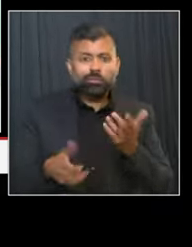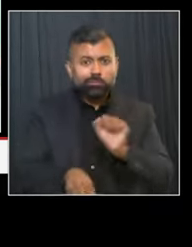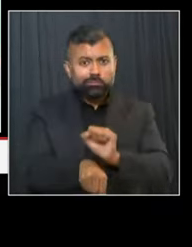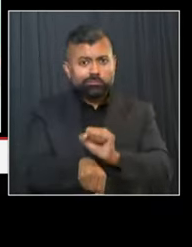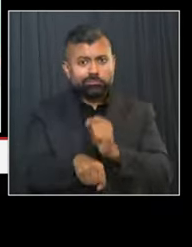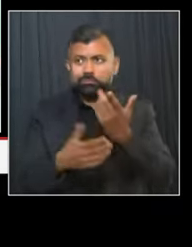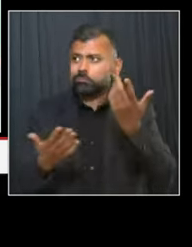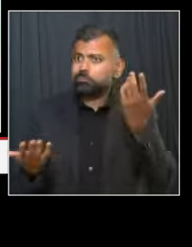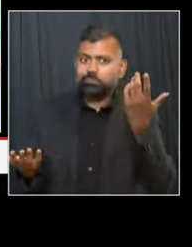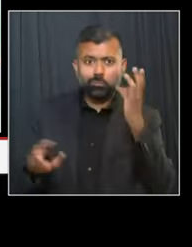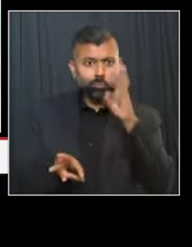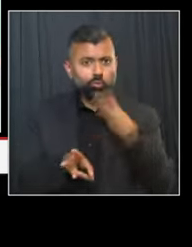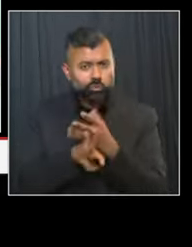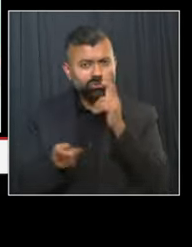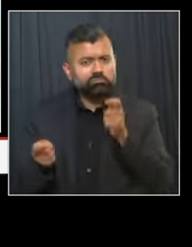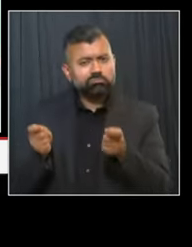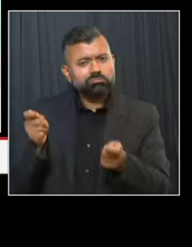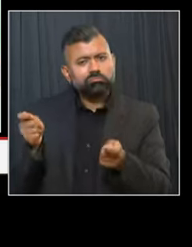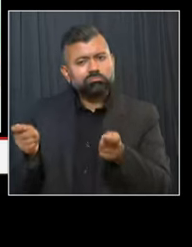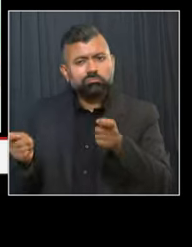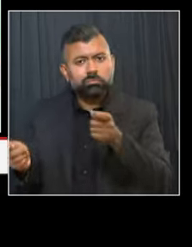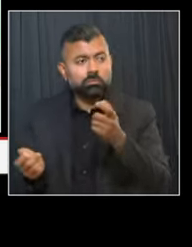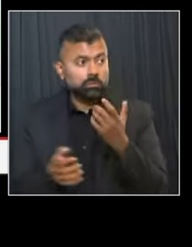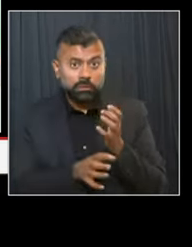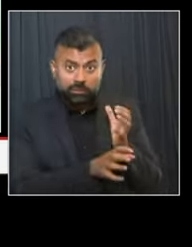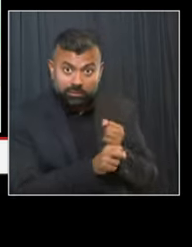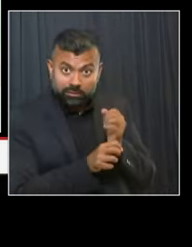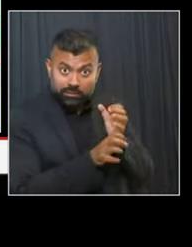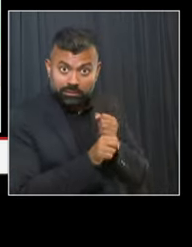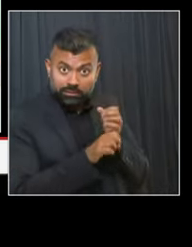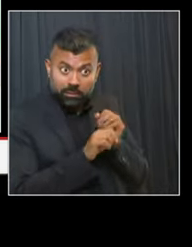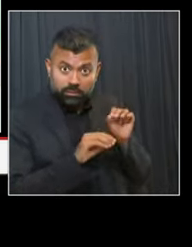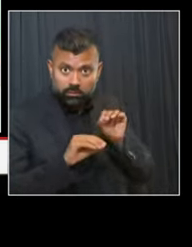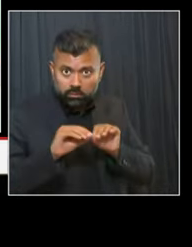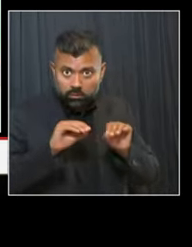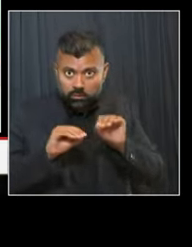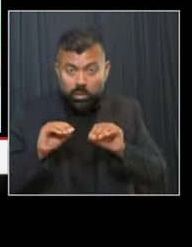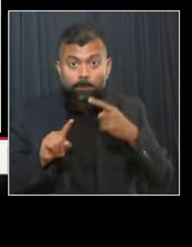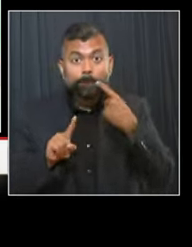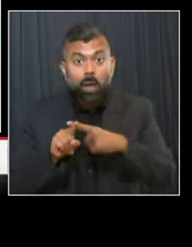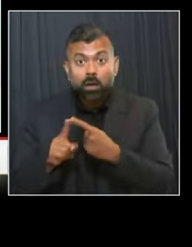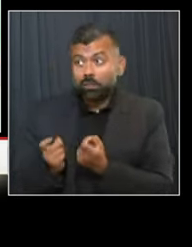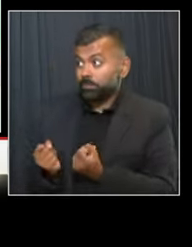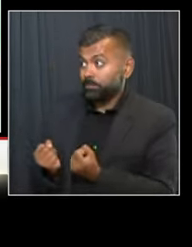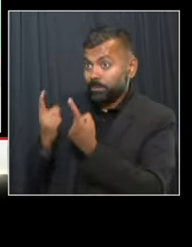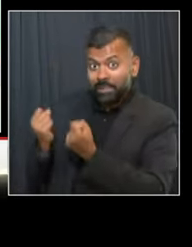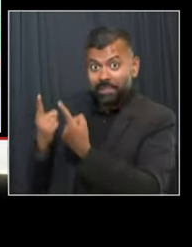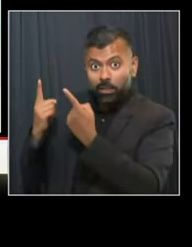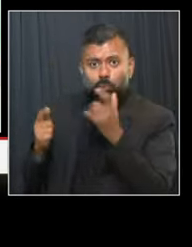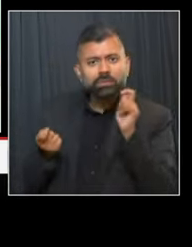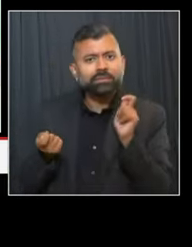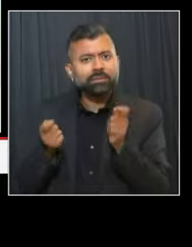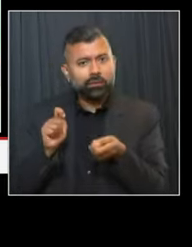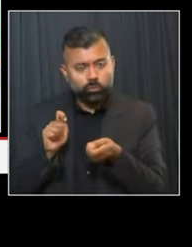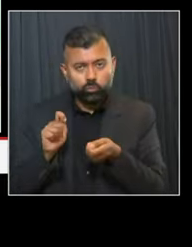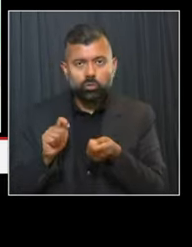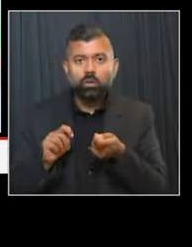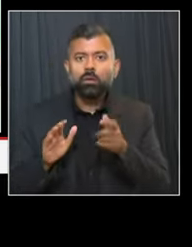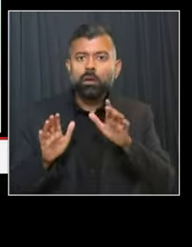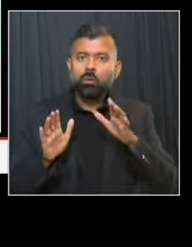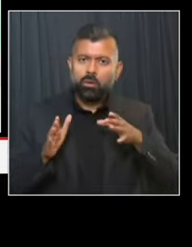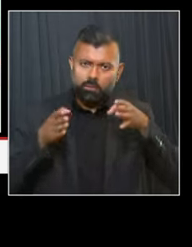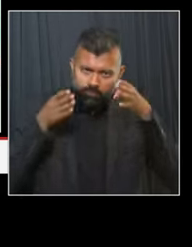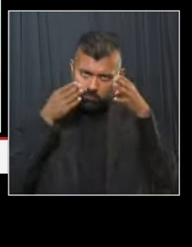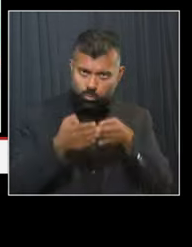our revenues and our expenses, which will allow us to invest in our priorities. So my hope, council